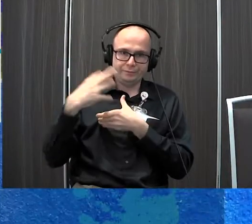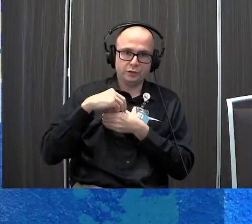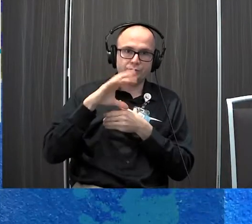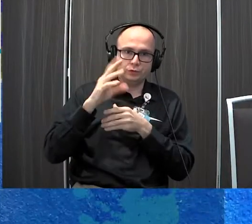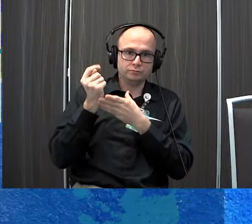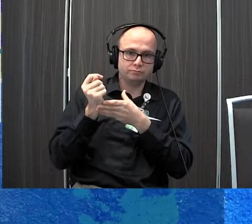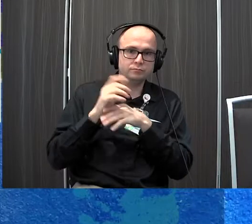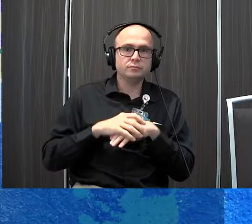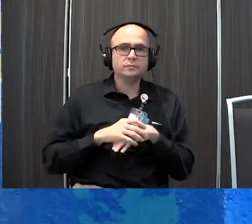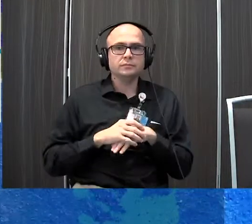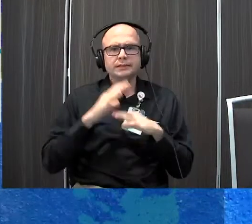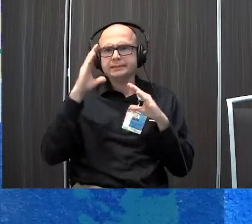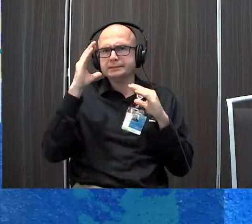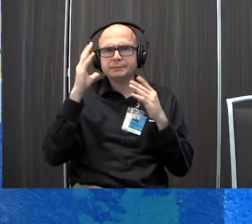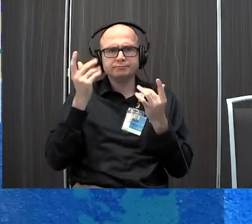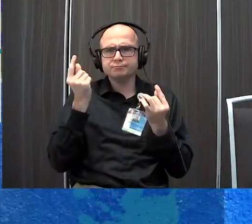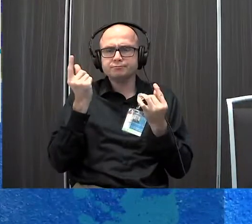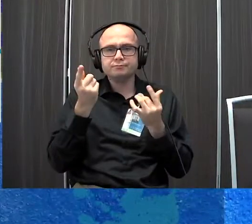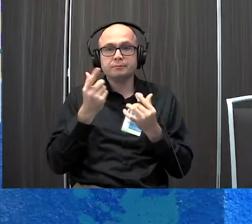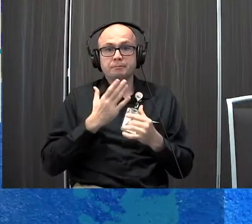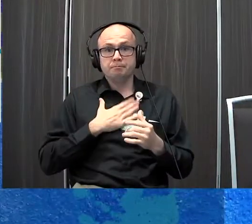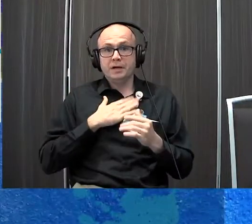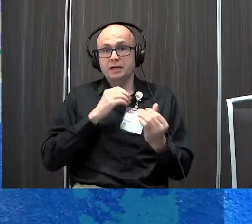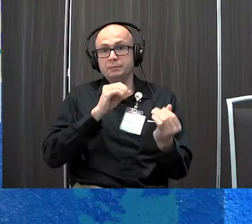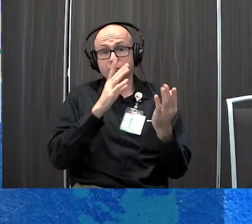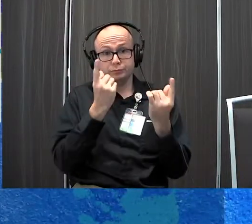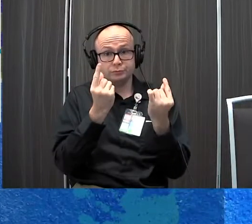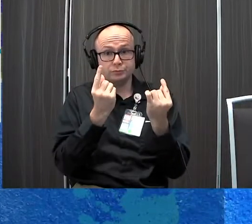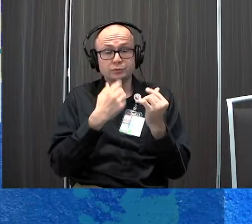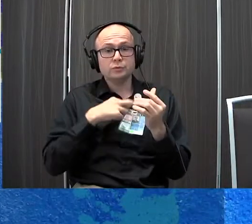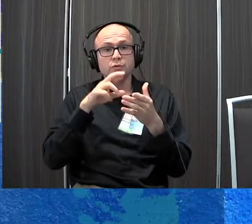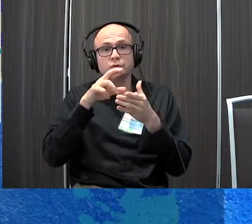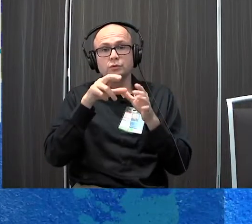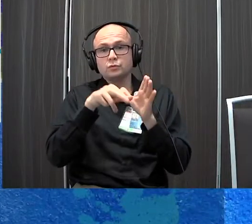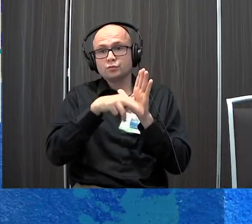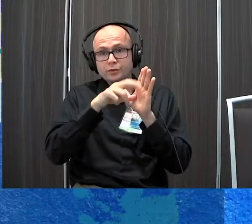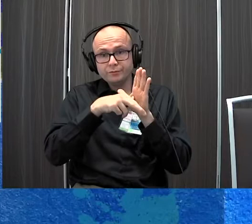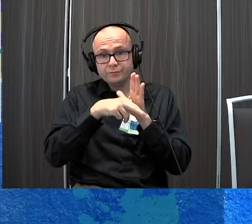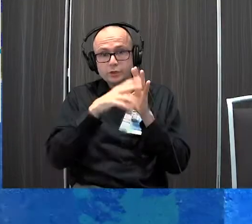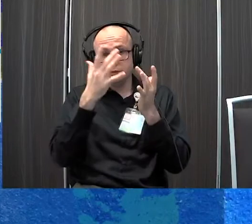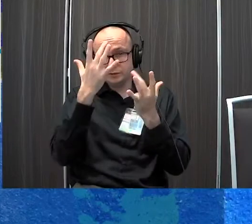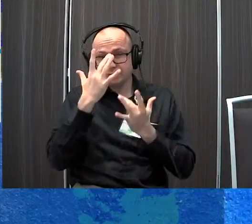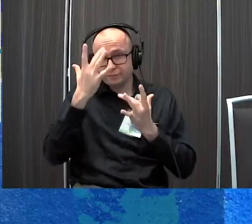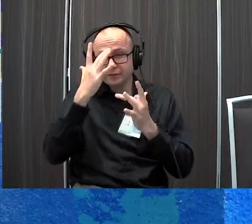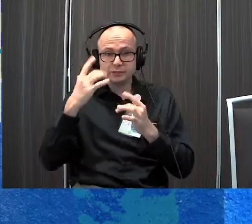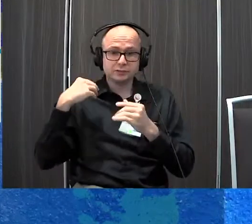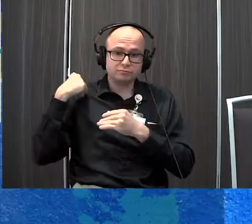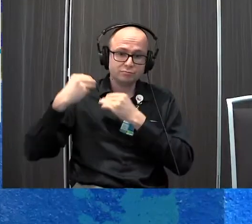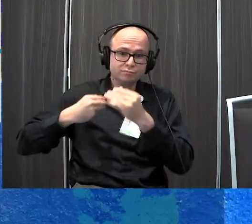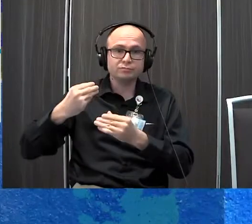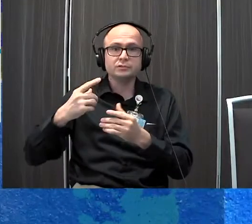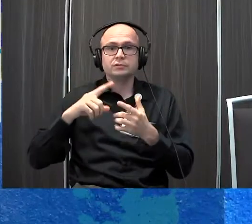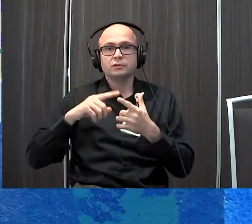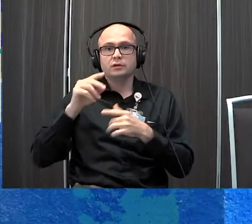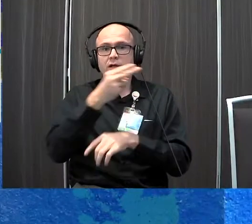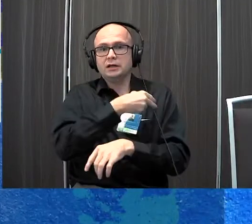can you expect as a parent? So my approach to a visit is the following. First, we review the infection history. We ask about hospitalization. So in